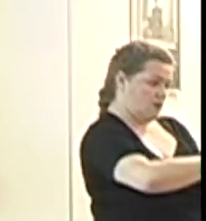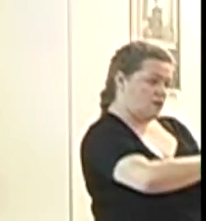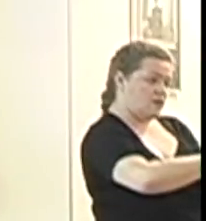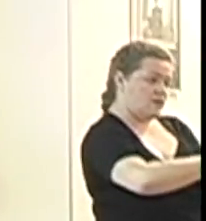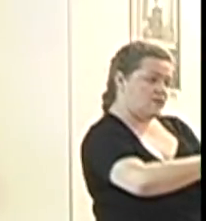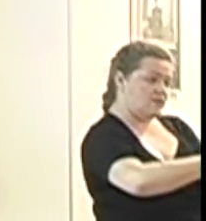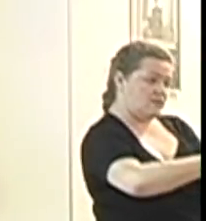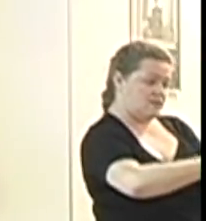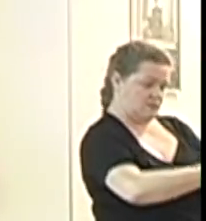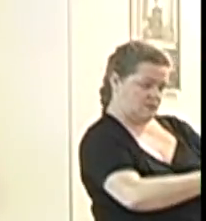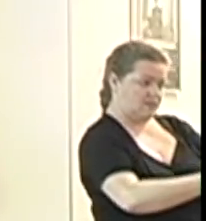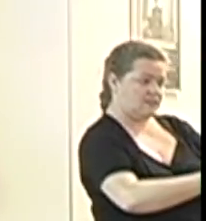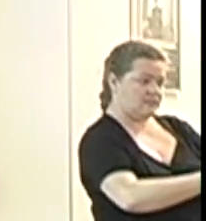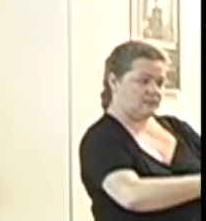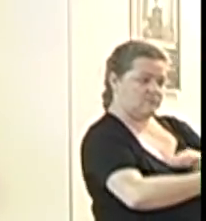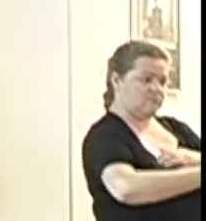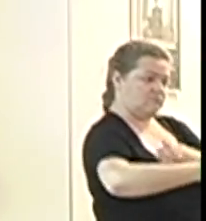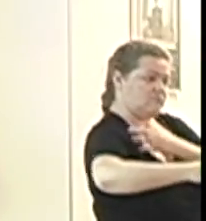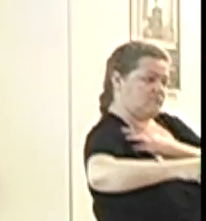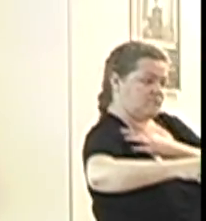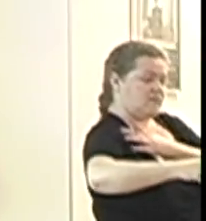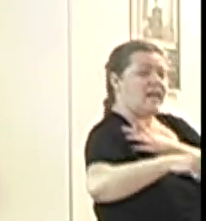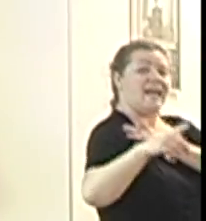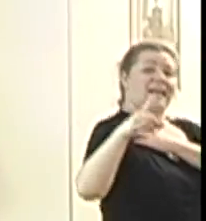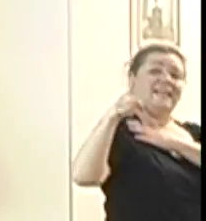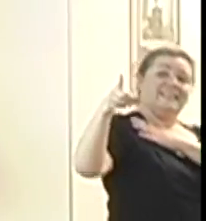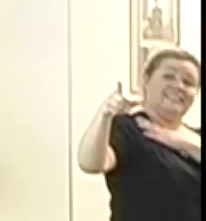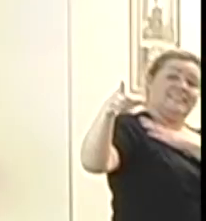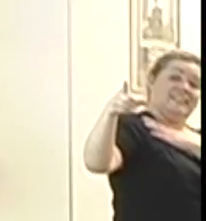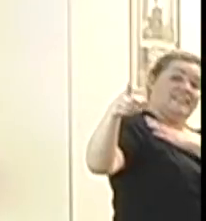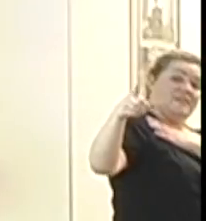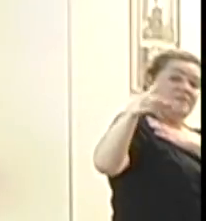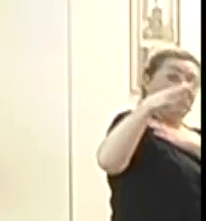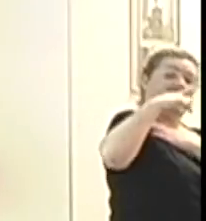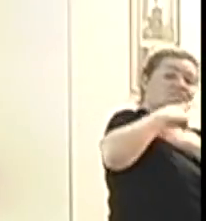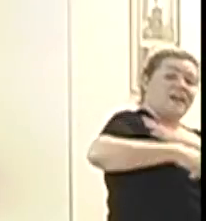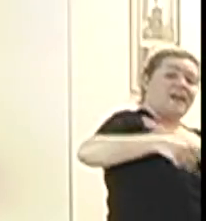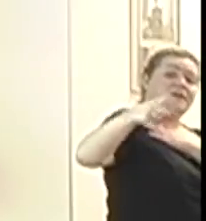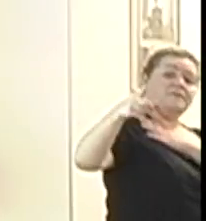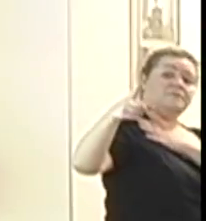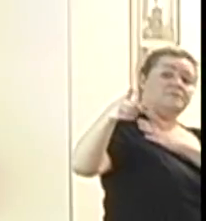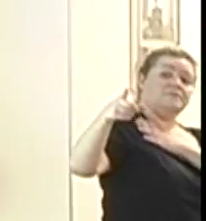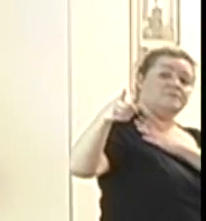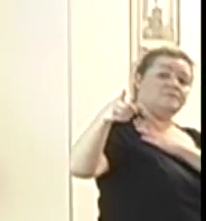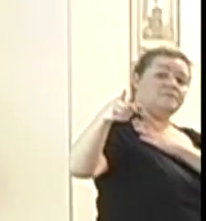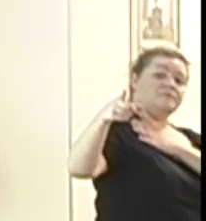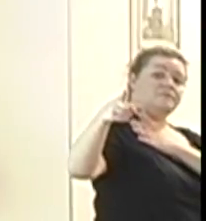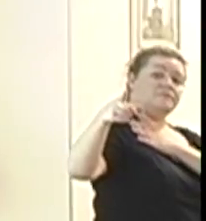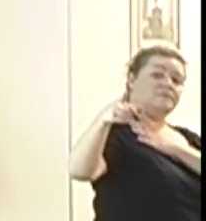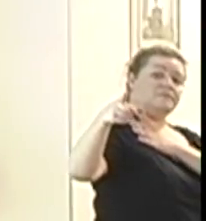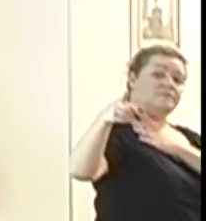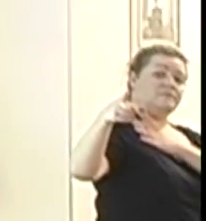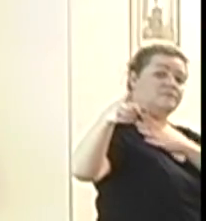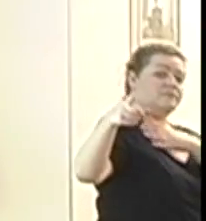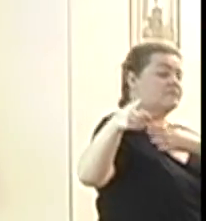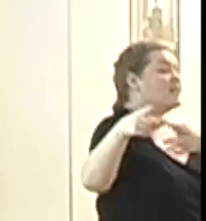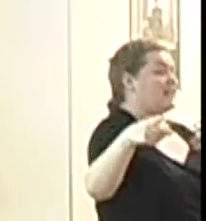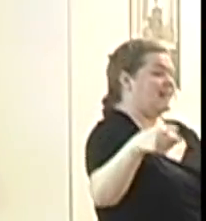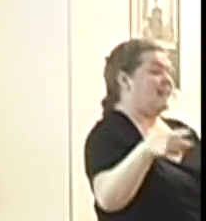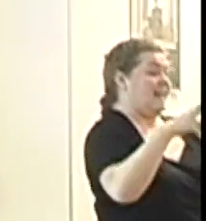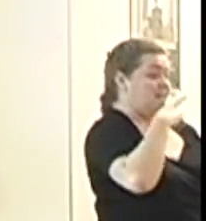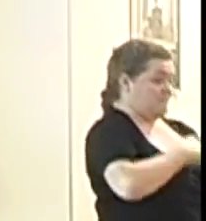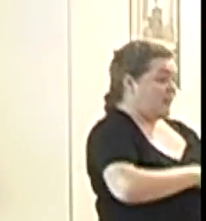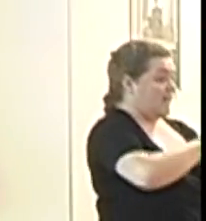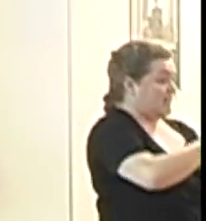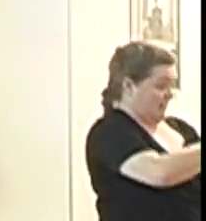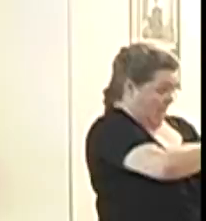page using movements of the shoulder, but the actual writing of the letters is done with very small